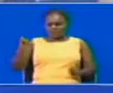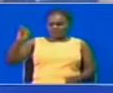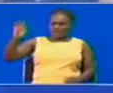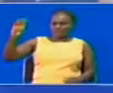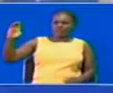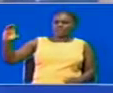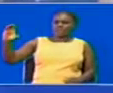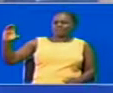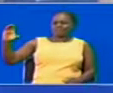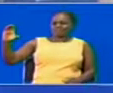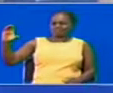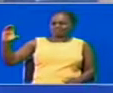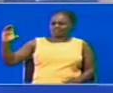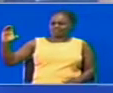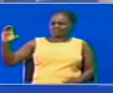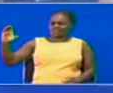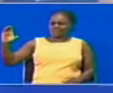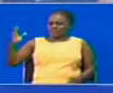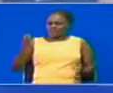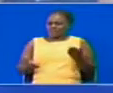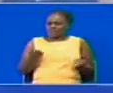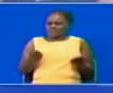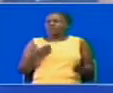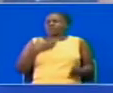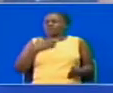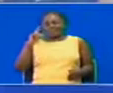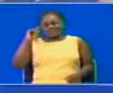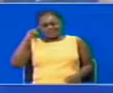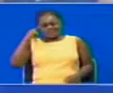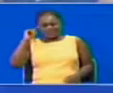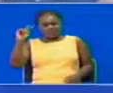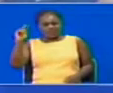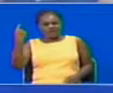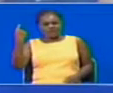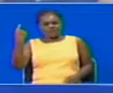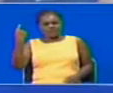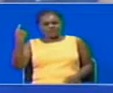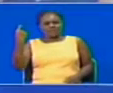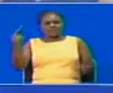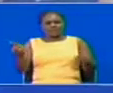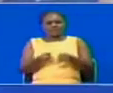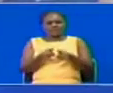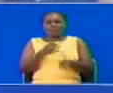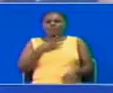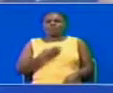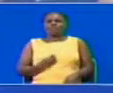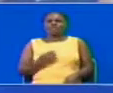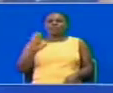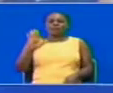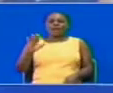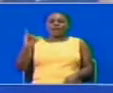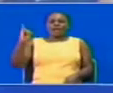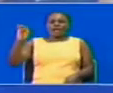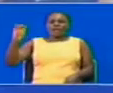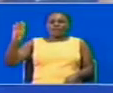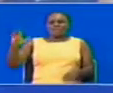Wafula Chebukati, saying that it is a matter they are really trying to look into. And also he says that it was his wish that maybe IEBC is